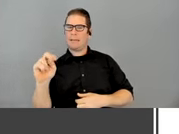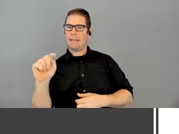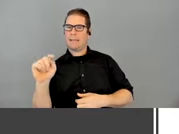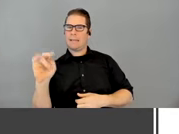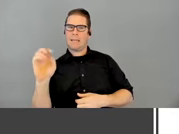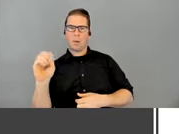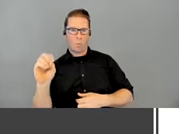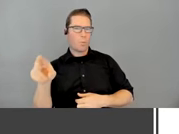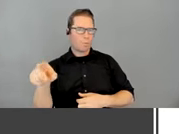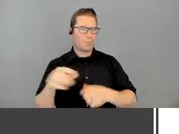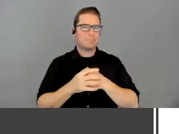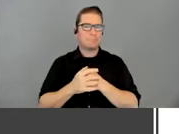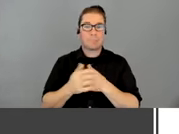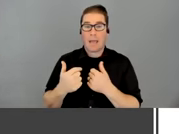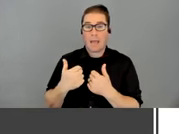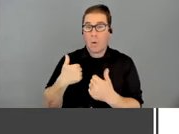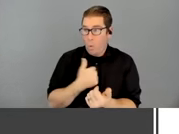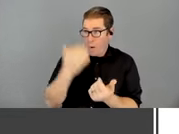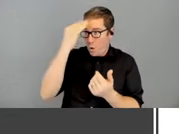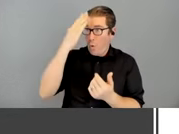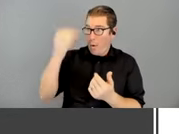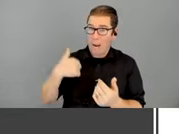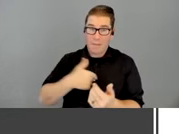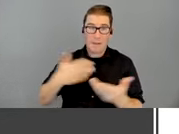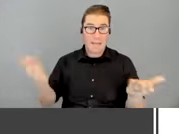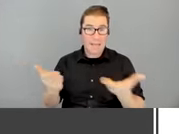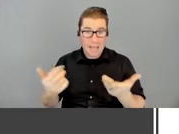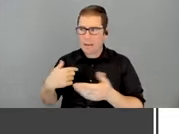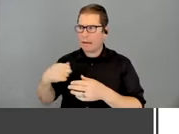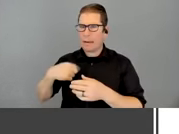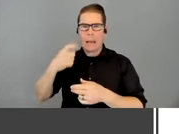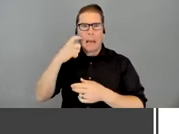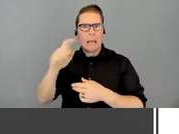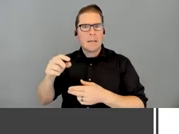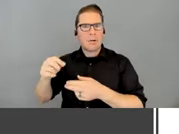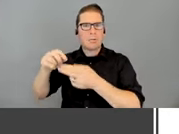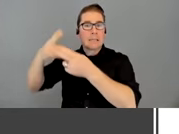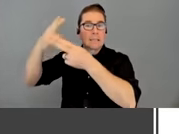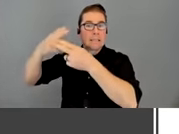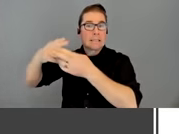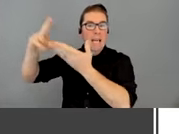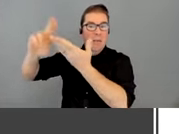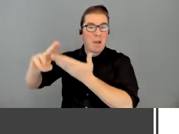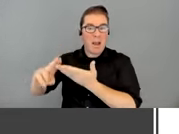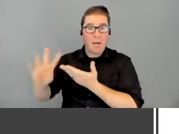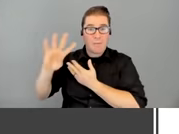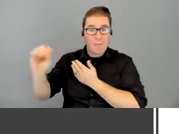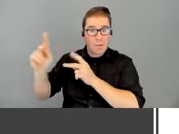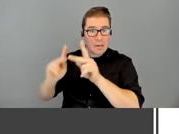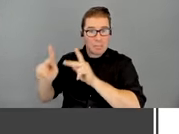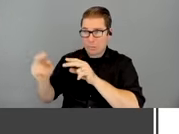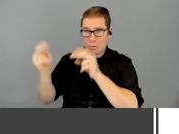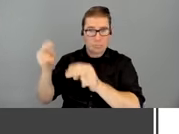see over 40 people sign up for today's event. We would like to know what brought you here. And